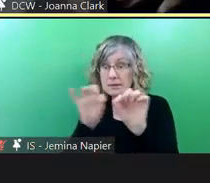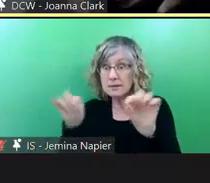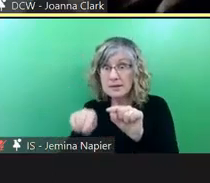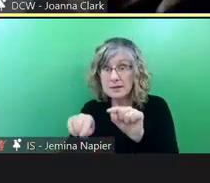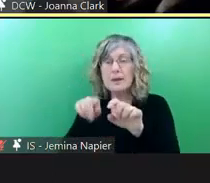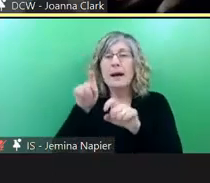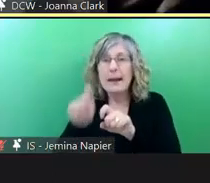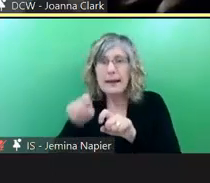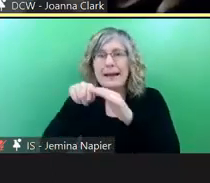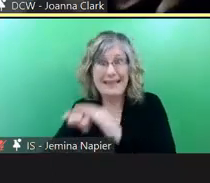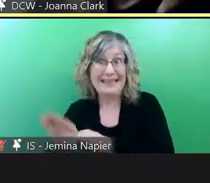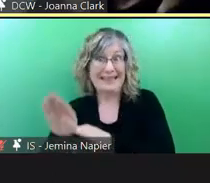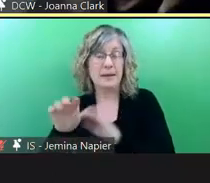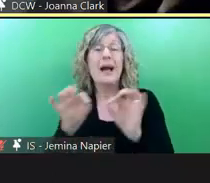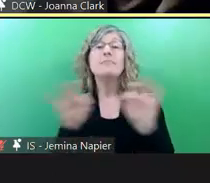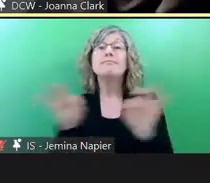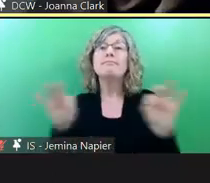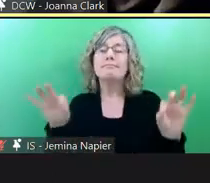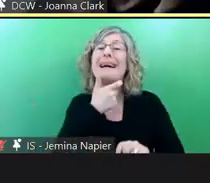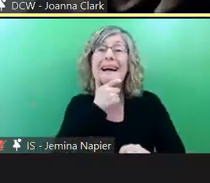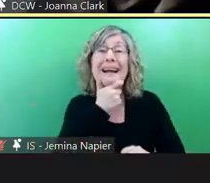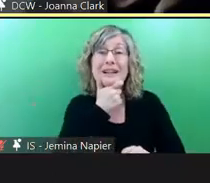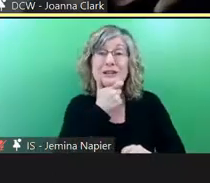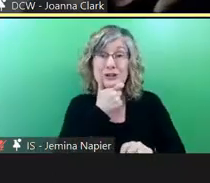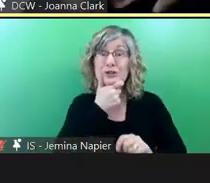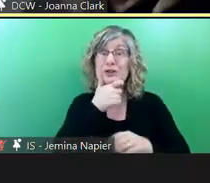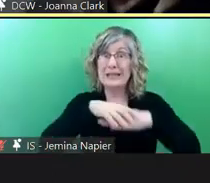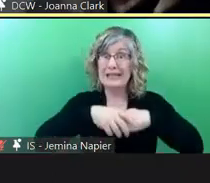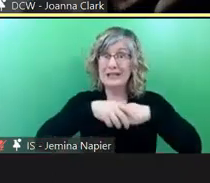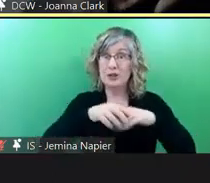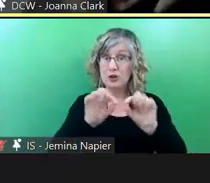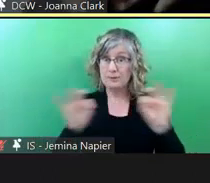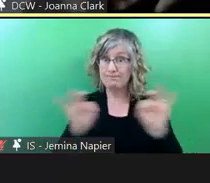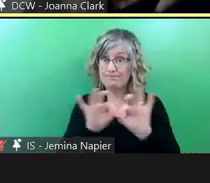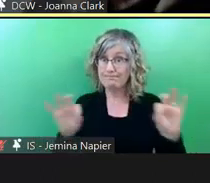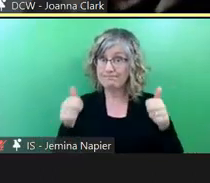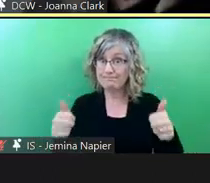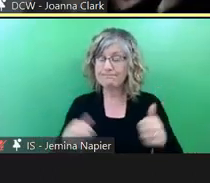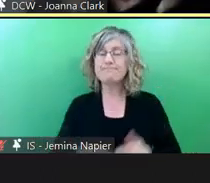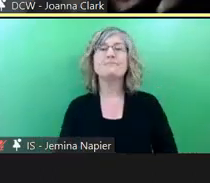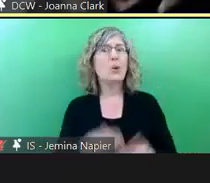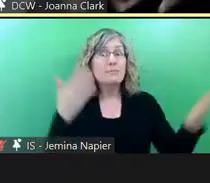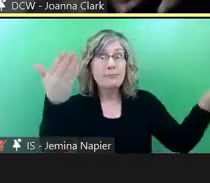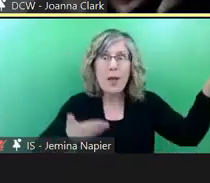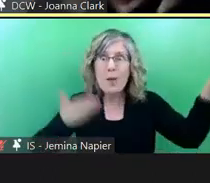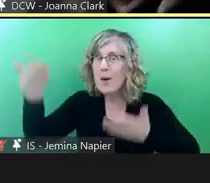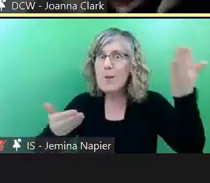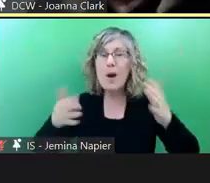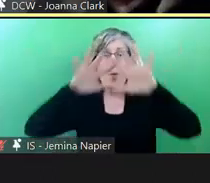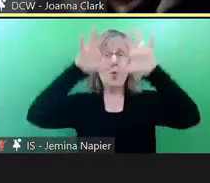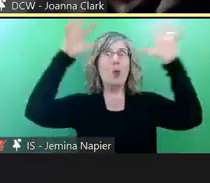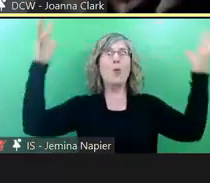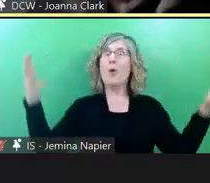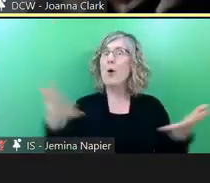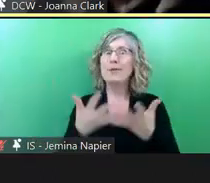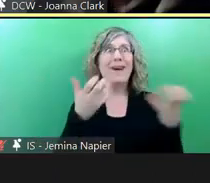So welcome again. And I know we've got people joining us from all parts of the world, which is really exciting, and it's very warm